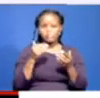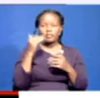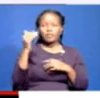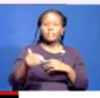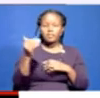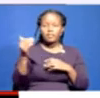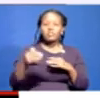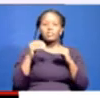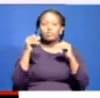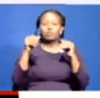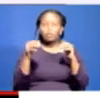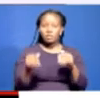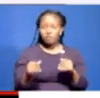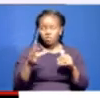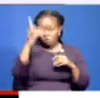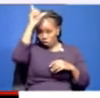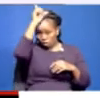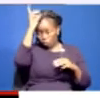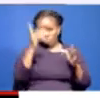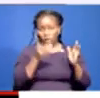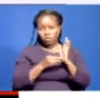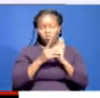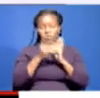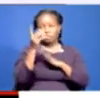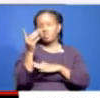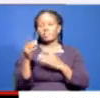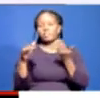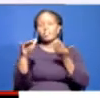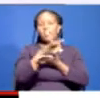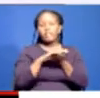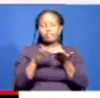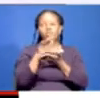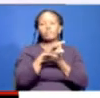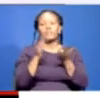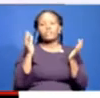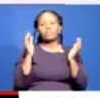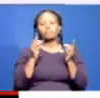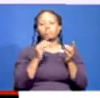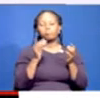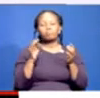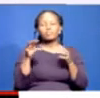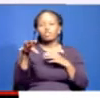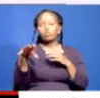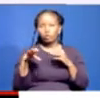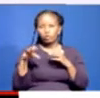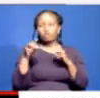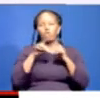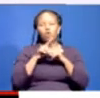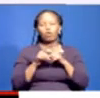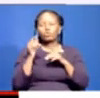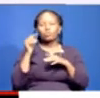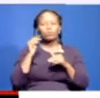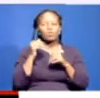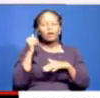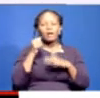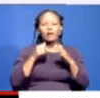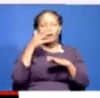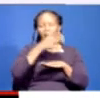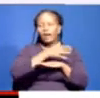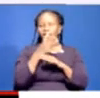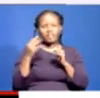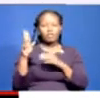rural development, environmental degradation, transportation, and the underutilization of the massive